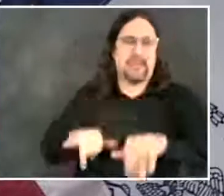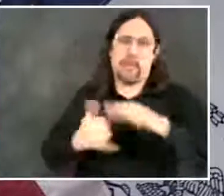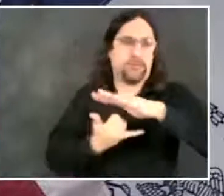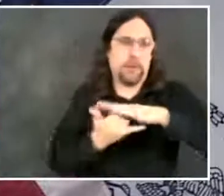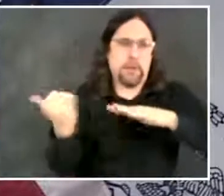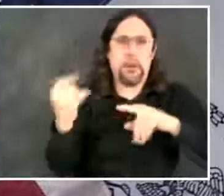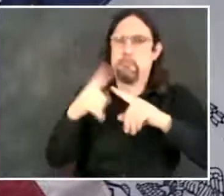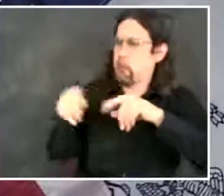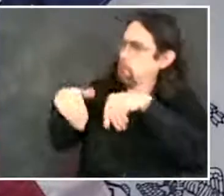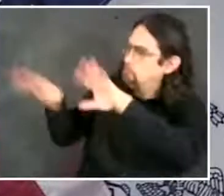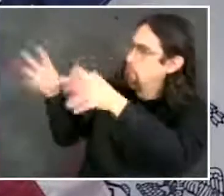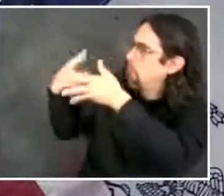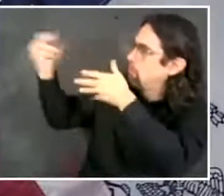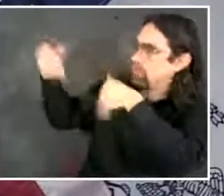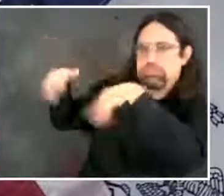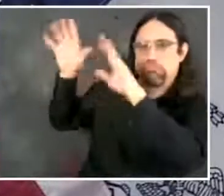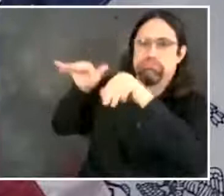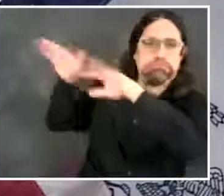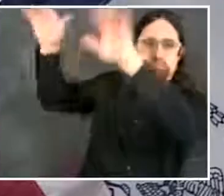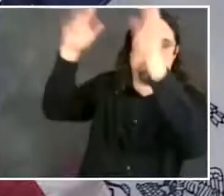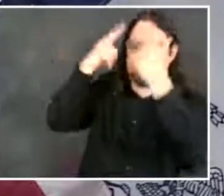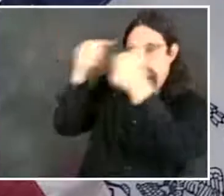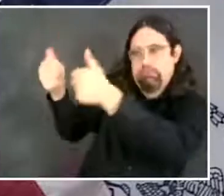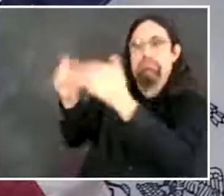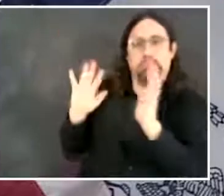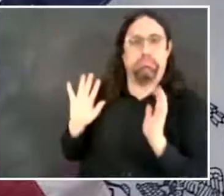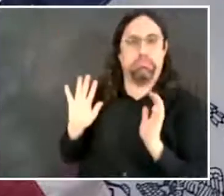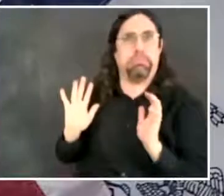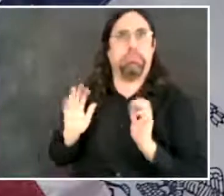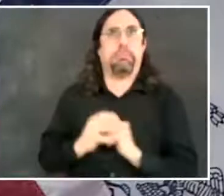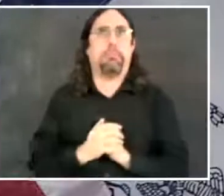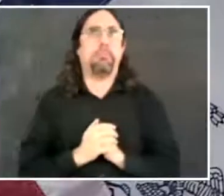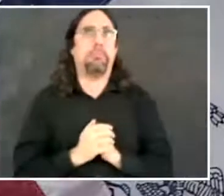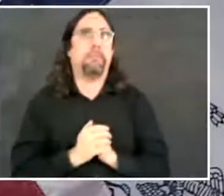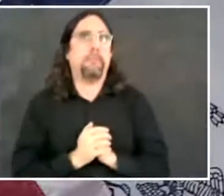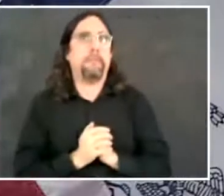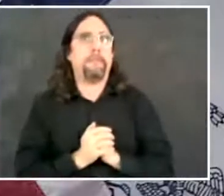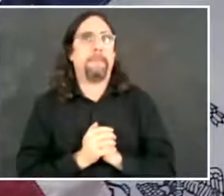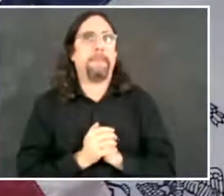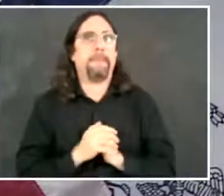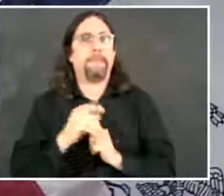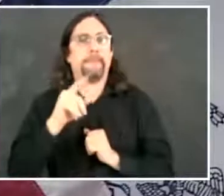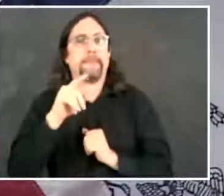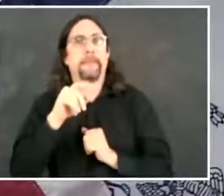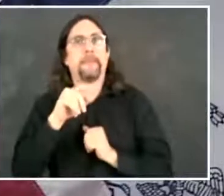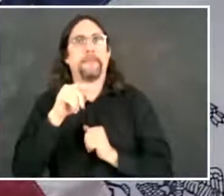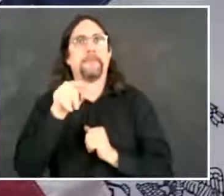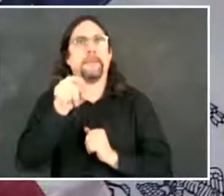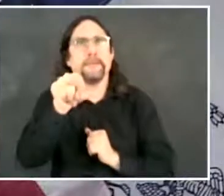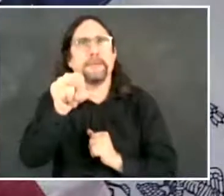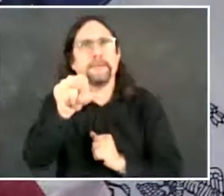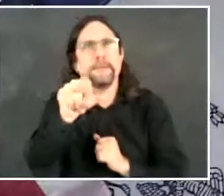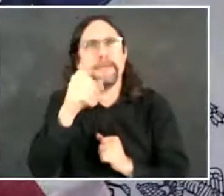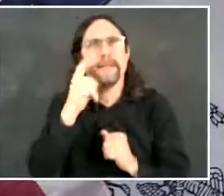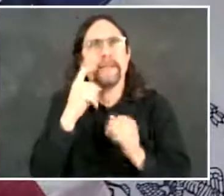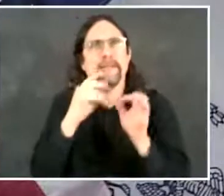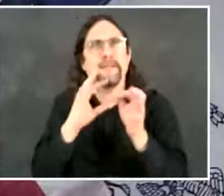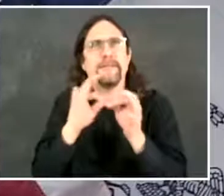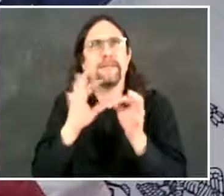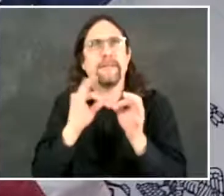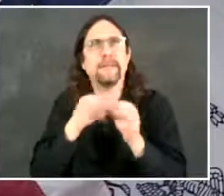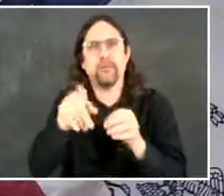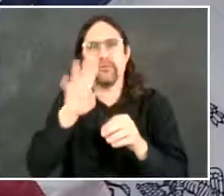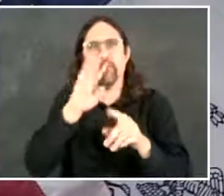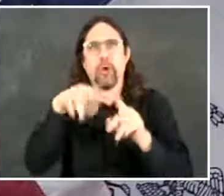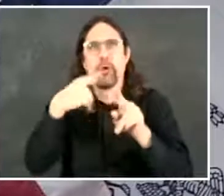every fact of what happened everywhere in New York City during the flyover. I saw images that showed people watching the flyover and socially